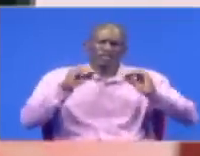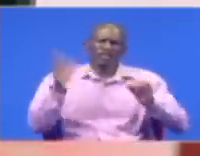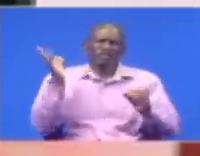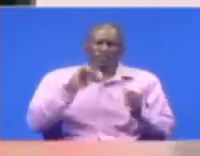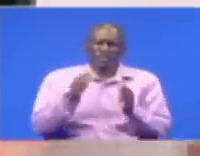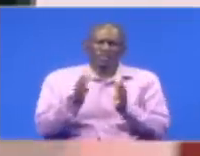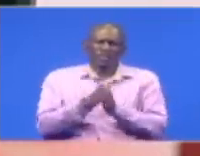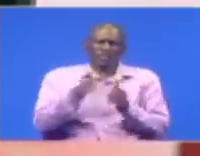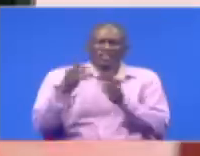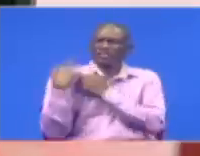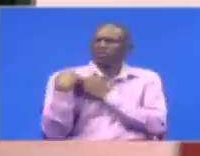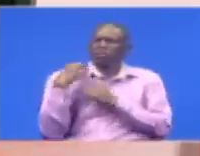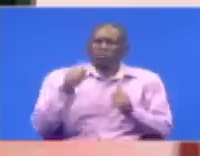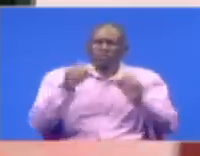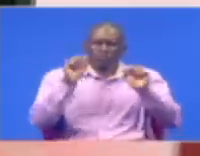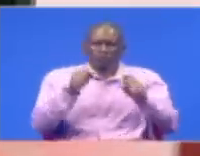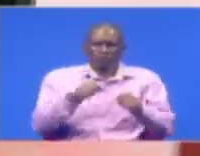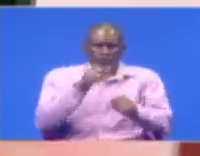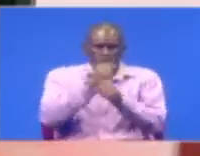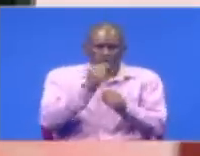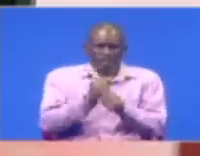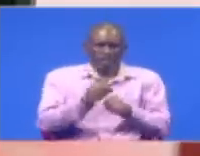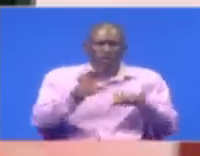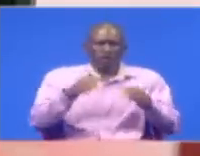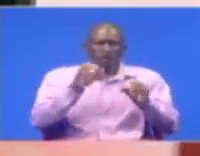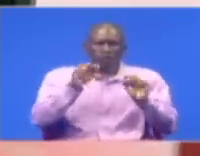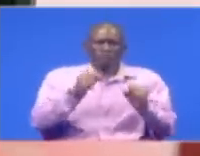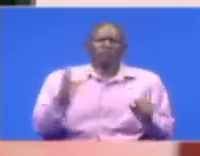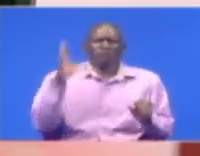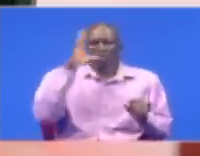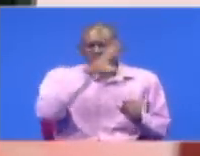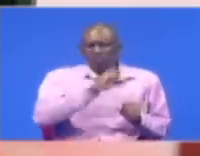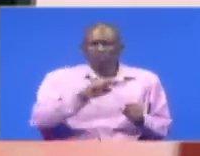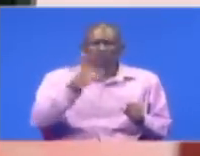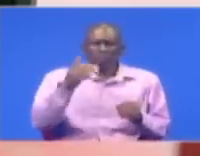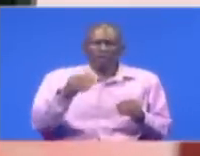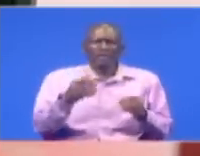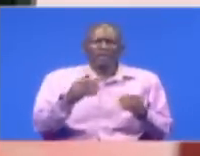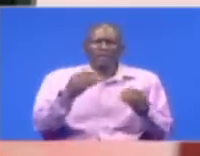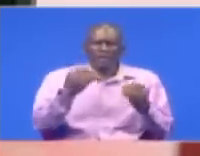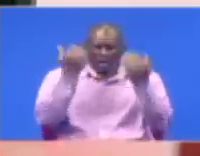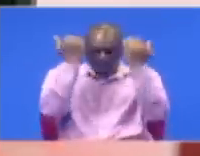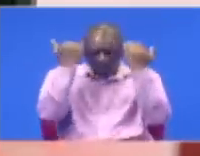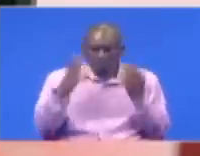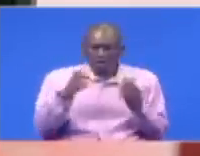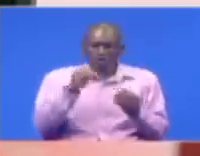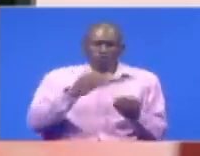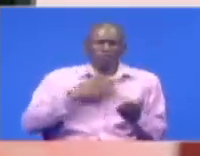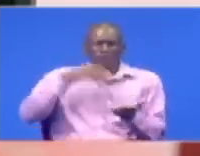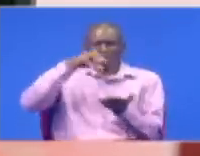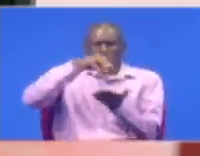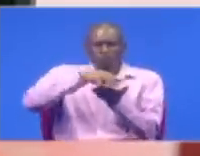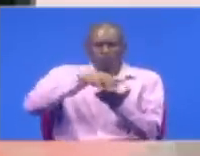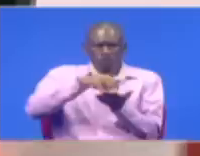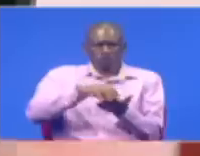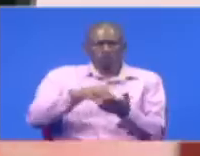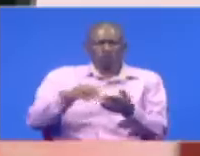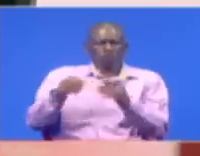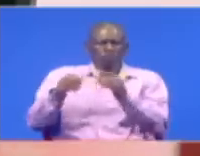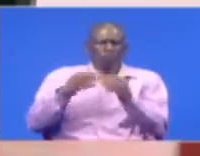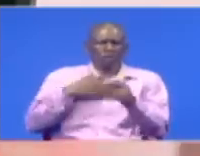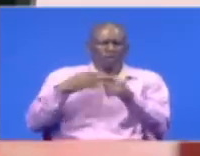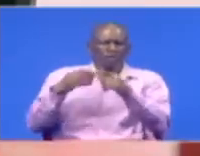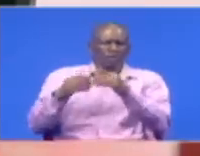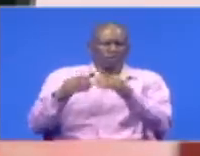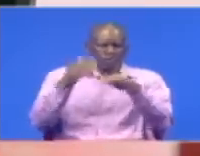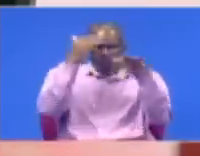a role that can be played or can be assumed by a practitioner of my standing. And the